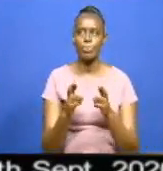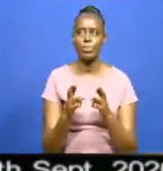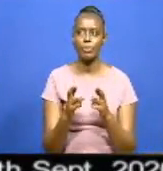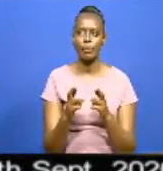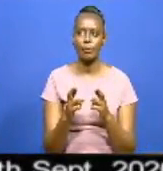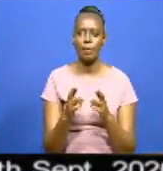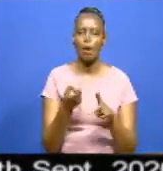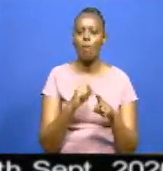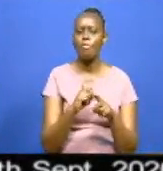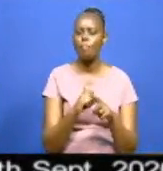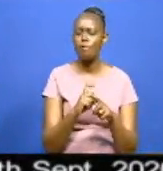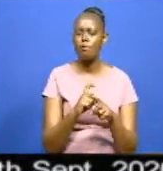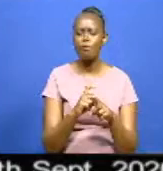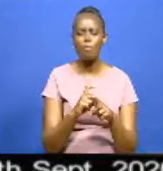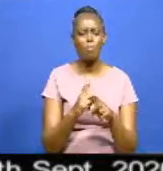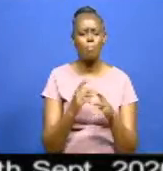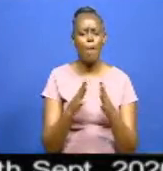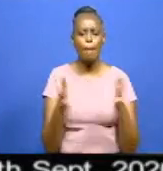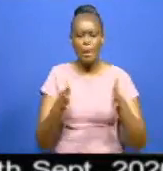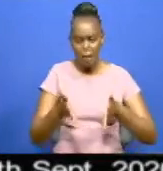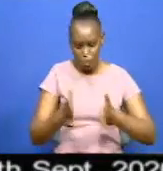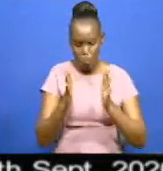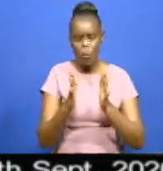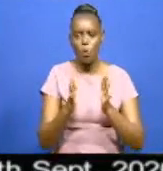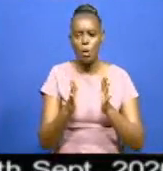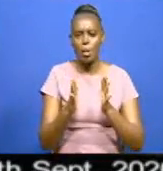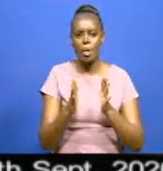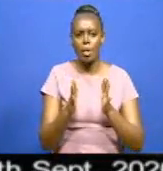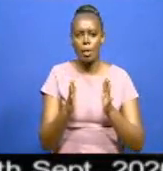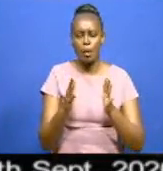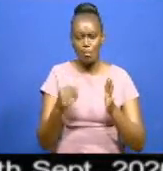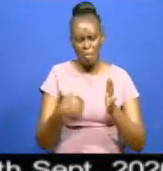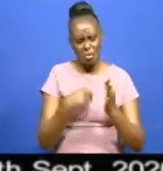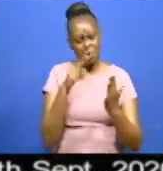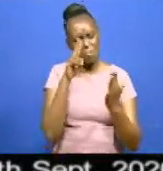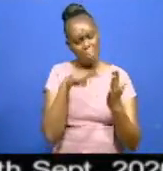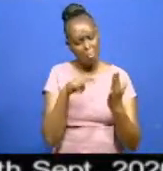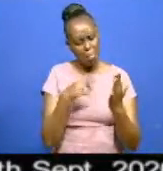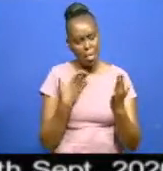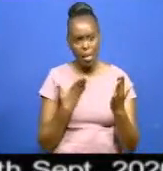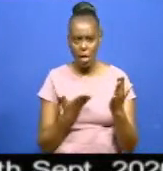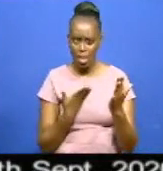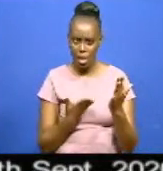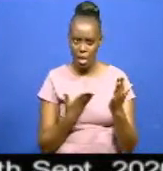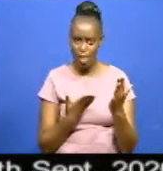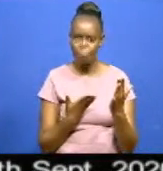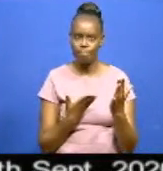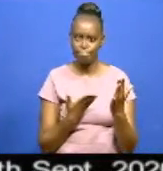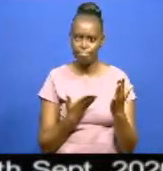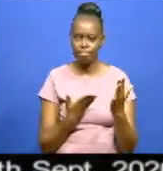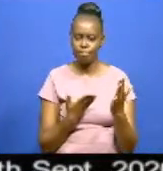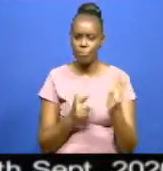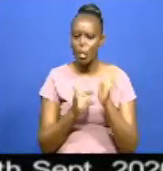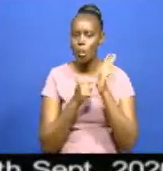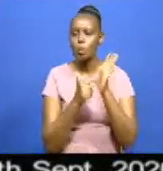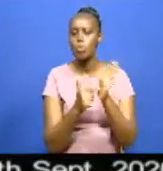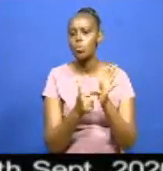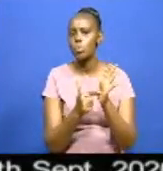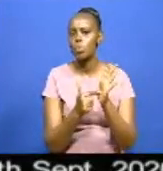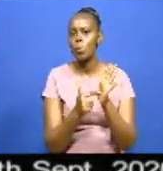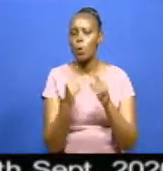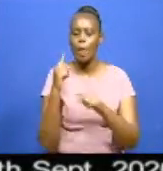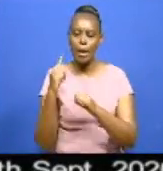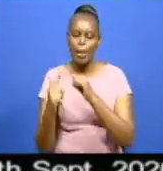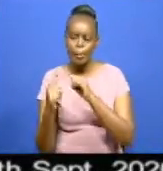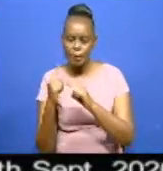from a large extent because, as I sat here, Mr. Speaker, I reflected on